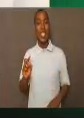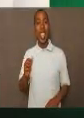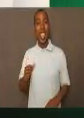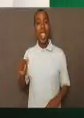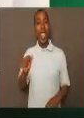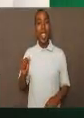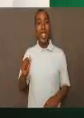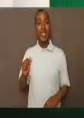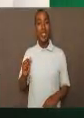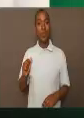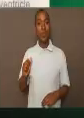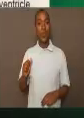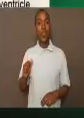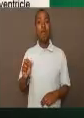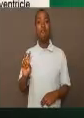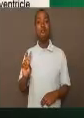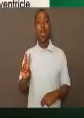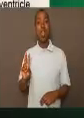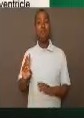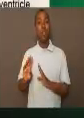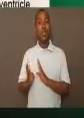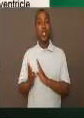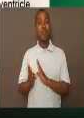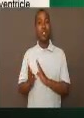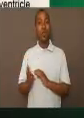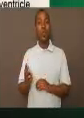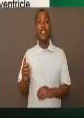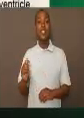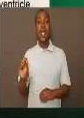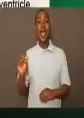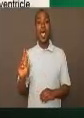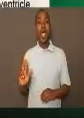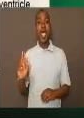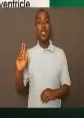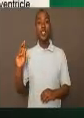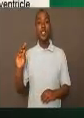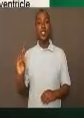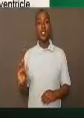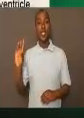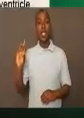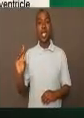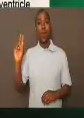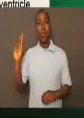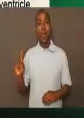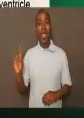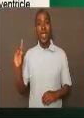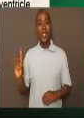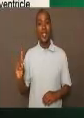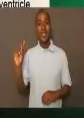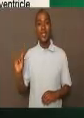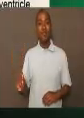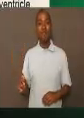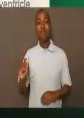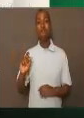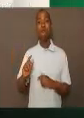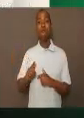ventricle through a valve called the tricuspid. Valves function to allow the blood